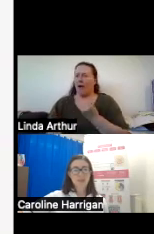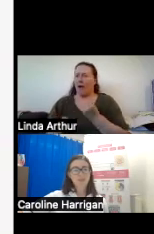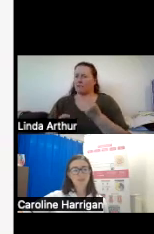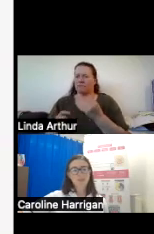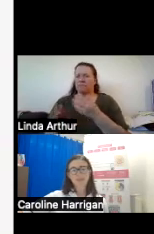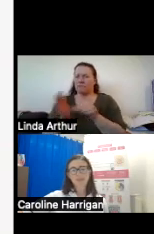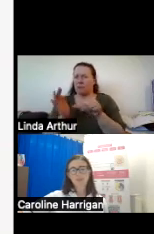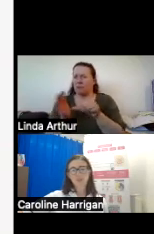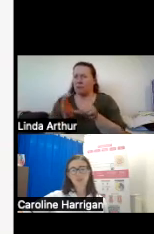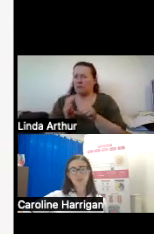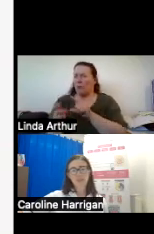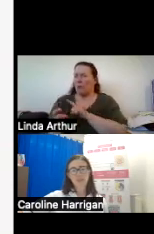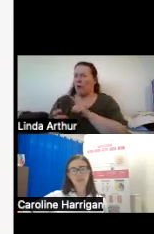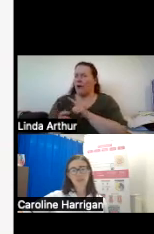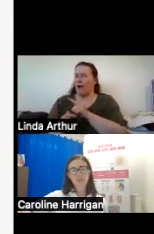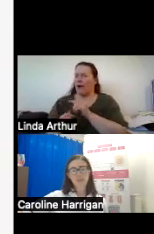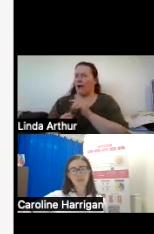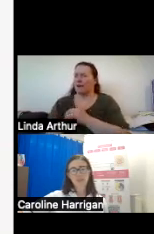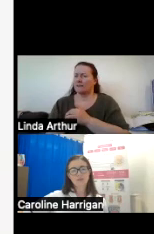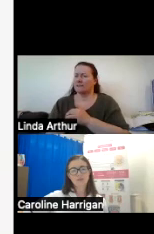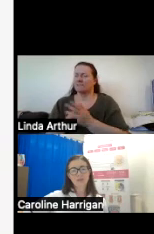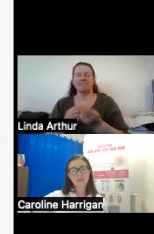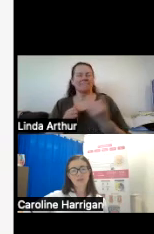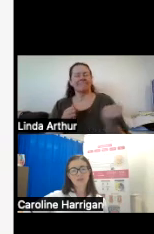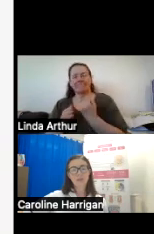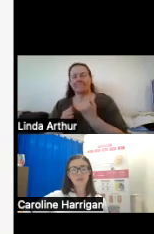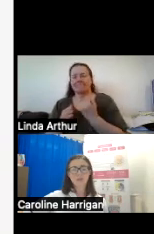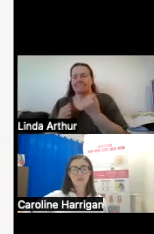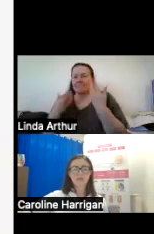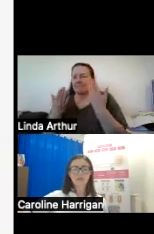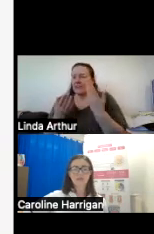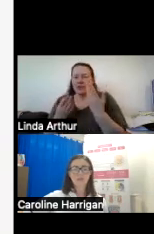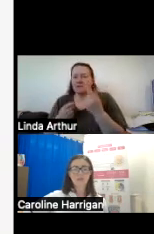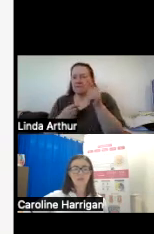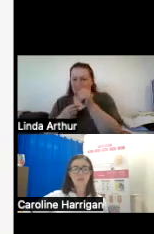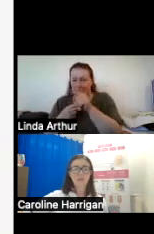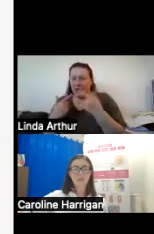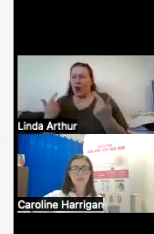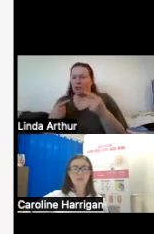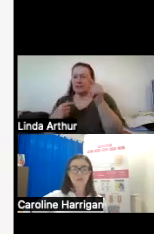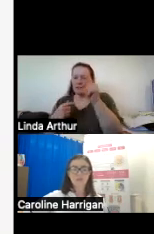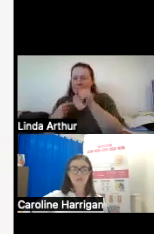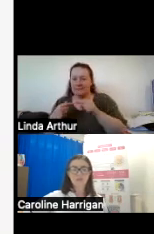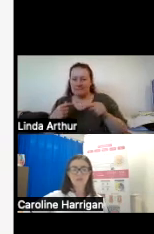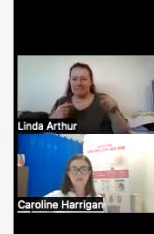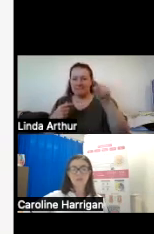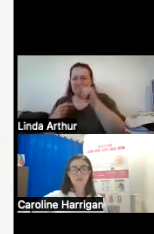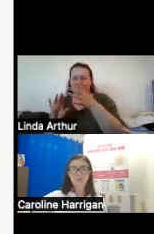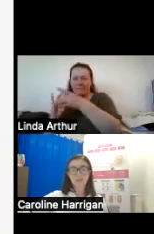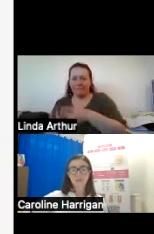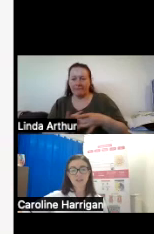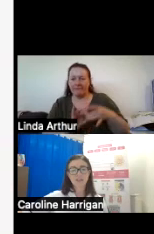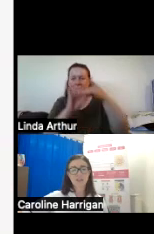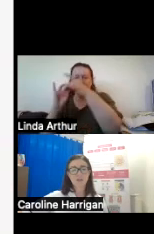dysfunction? And unfortunately, normally we never have one of those things. Most of the time it's a combination of